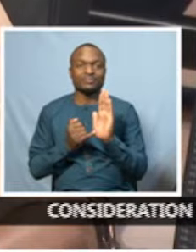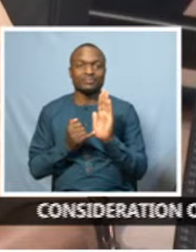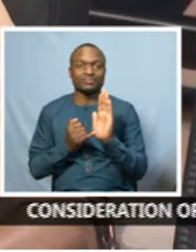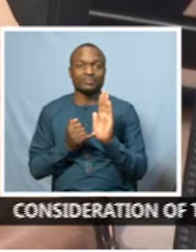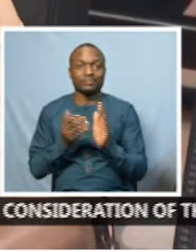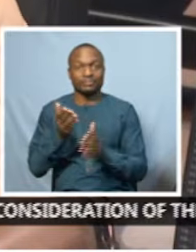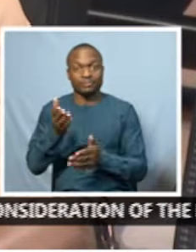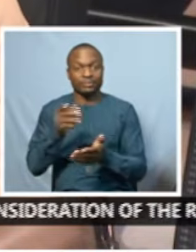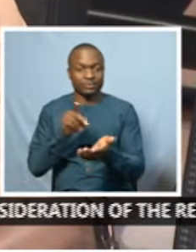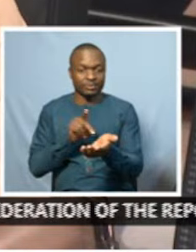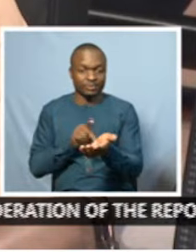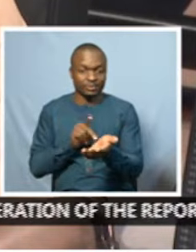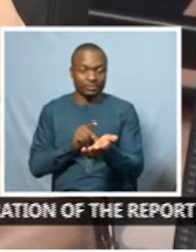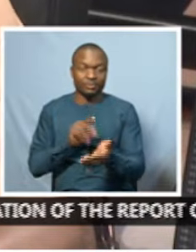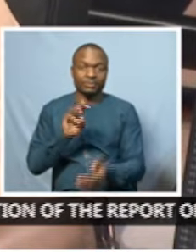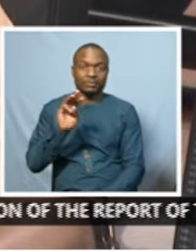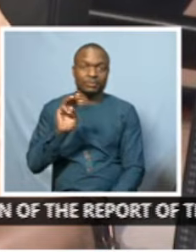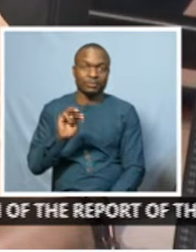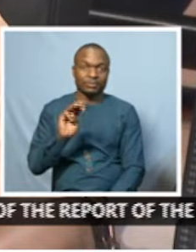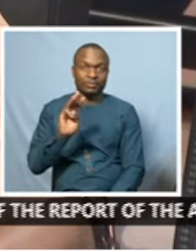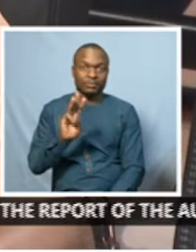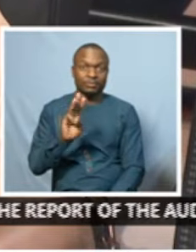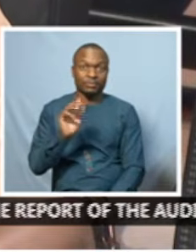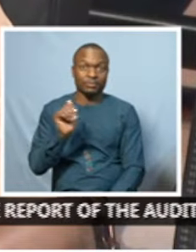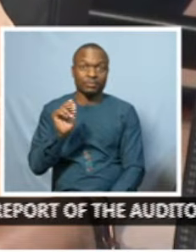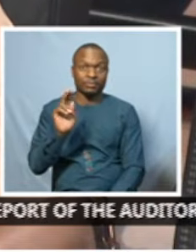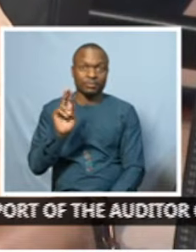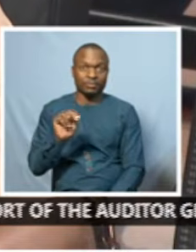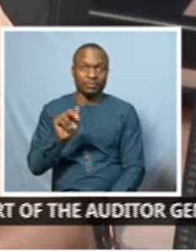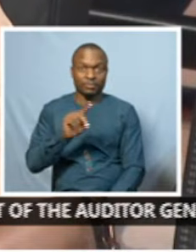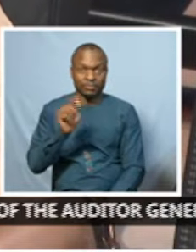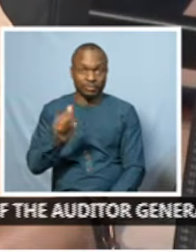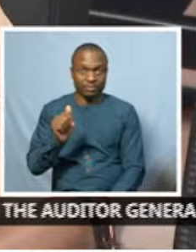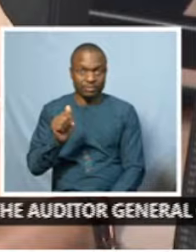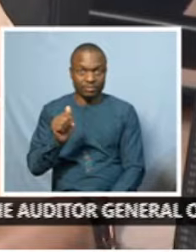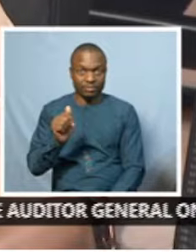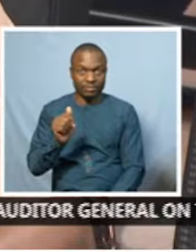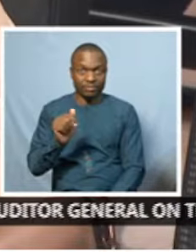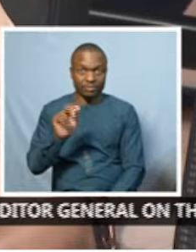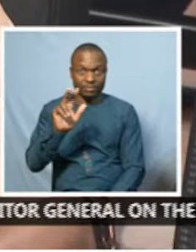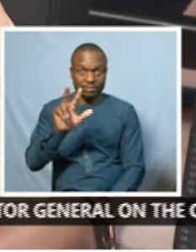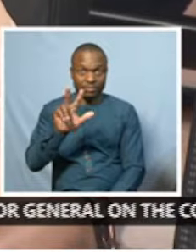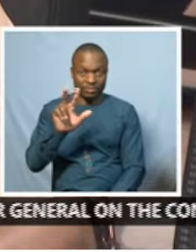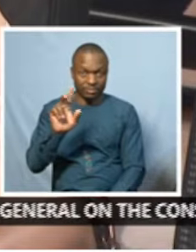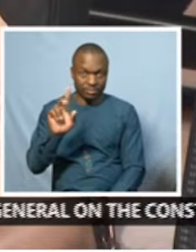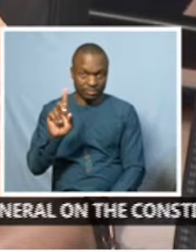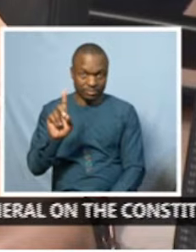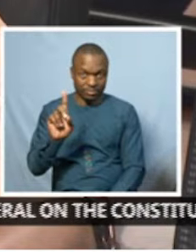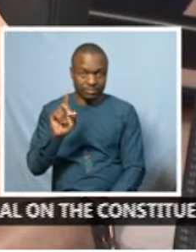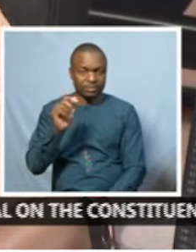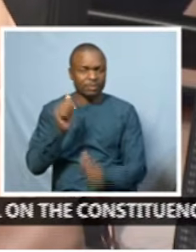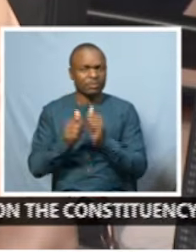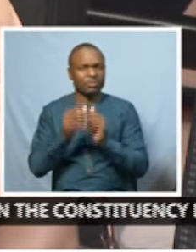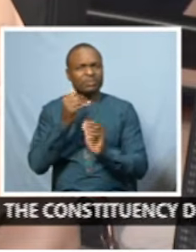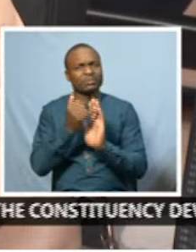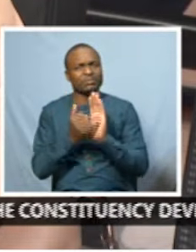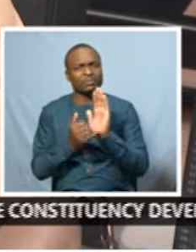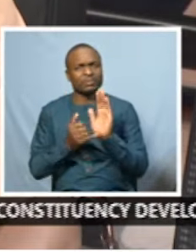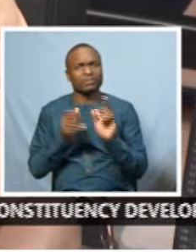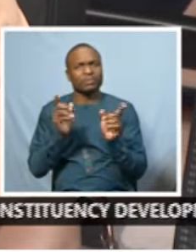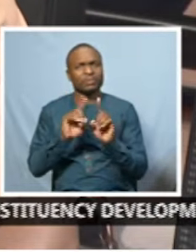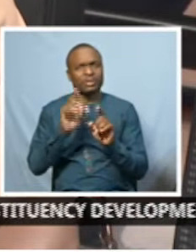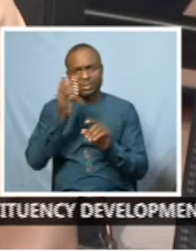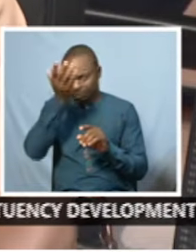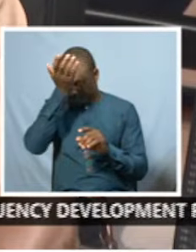Yes, Dr. Manza, And that's yet, what you said. yes, and yet, as at 31st of which January? And where is the date